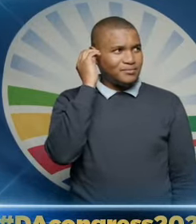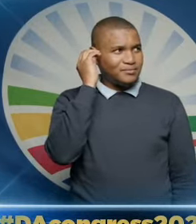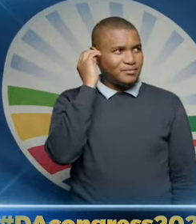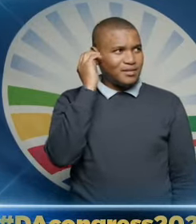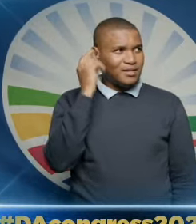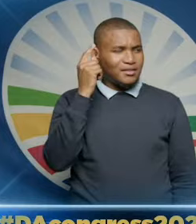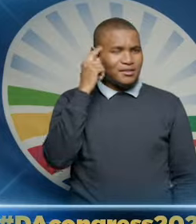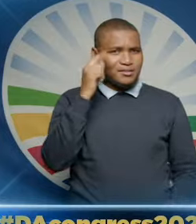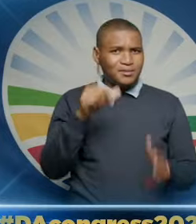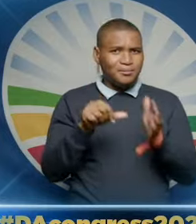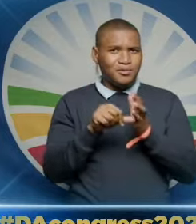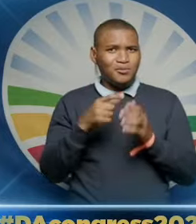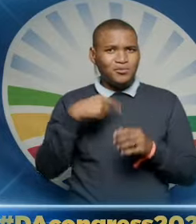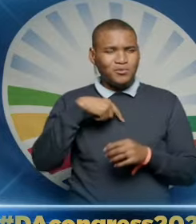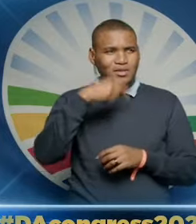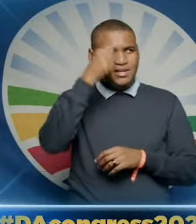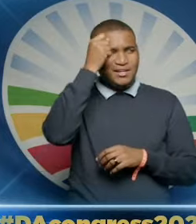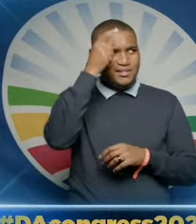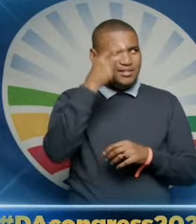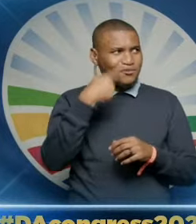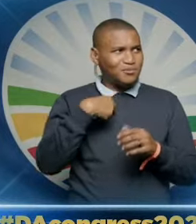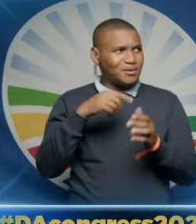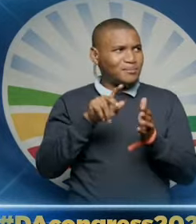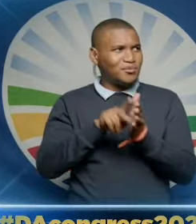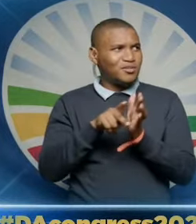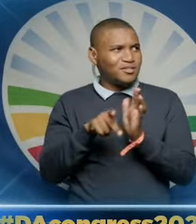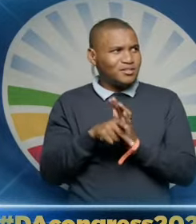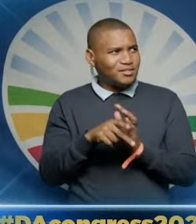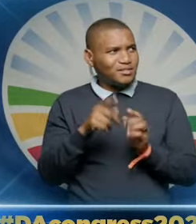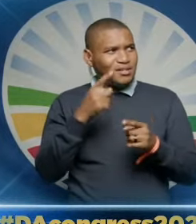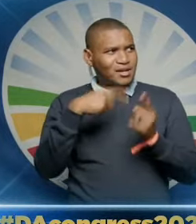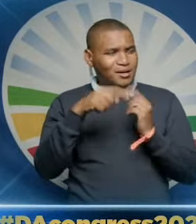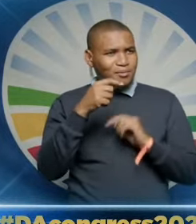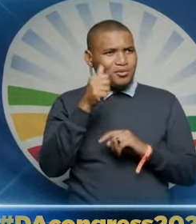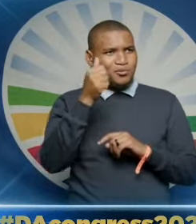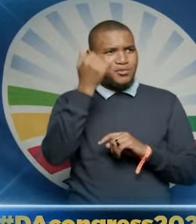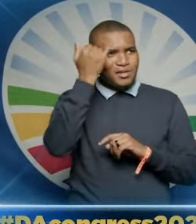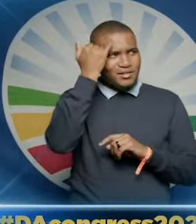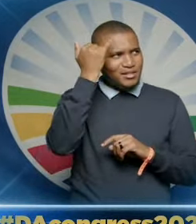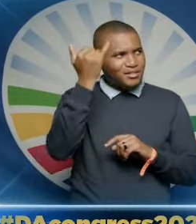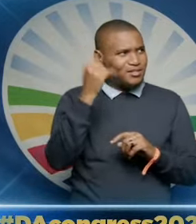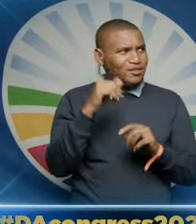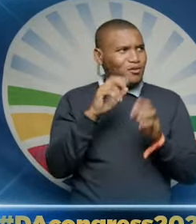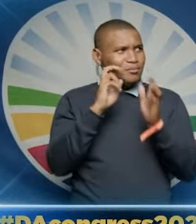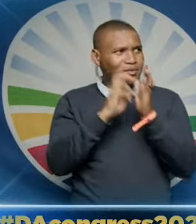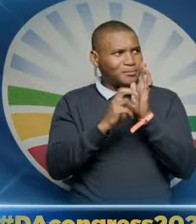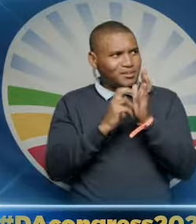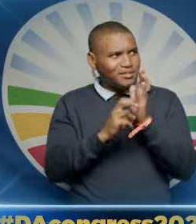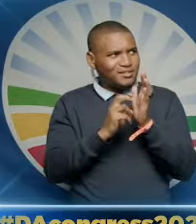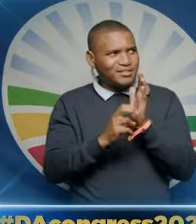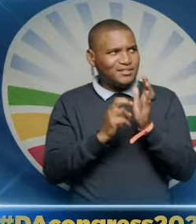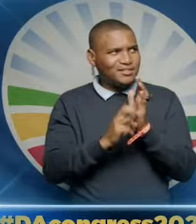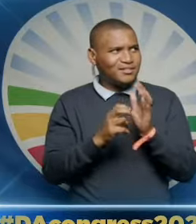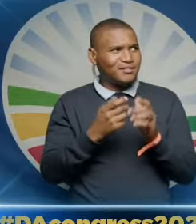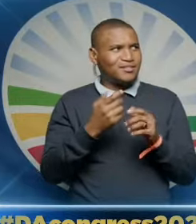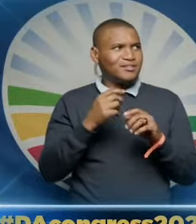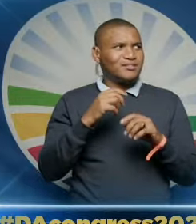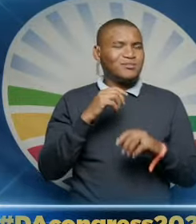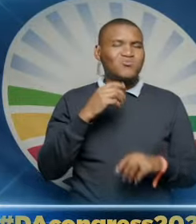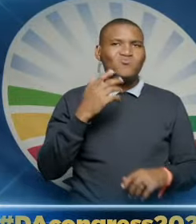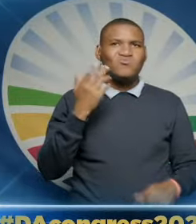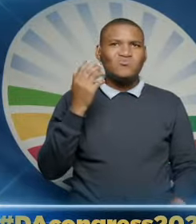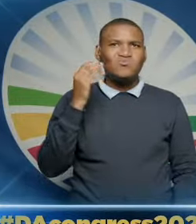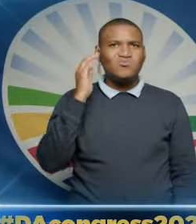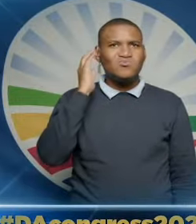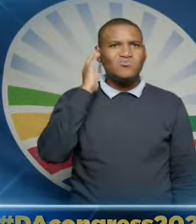that we understand that where we have policies, it's as a result of our liberal ideology, our principles, our values, and that informs how we are going to